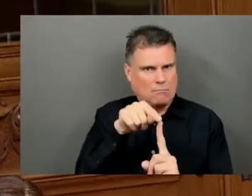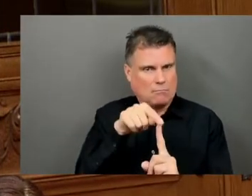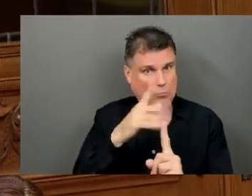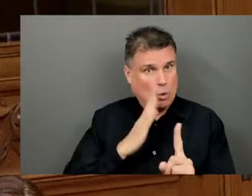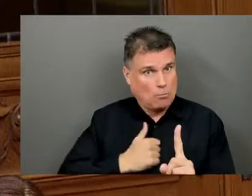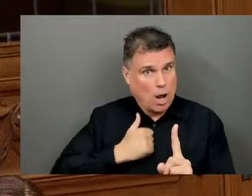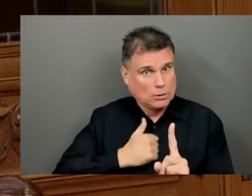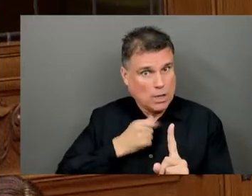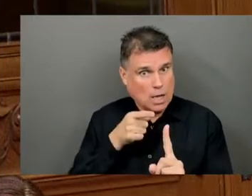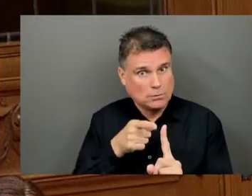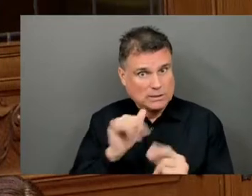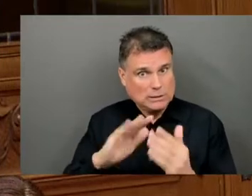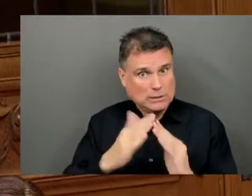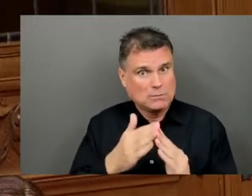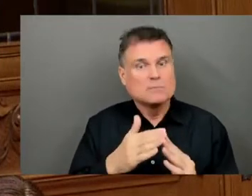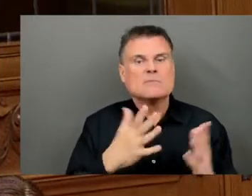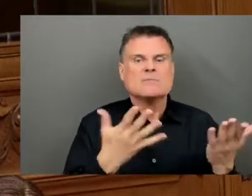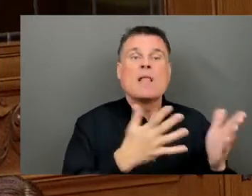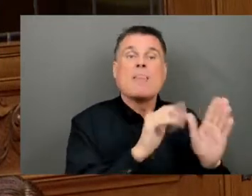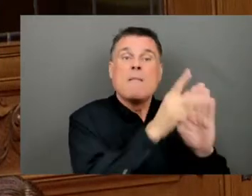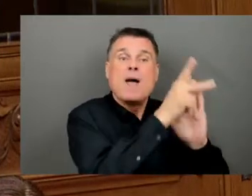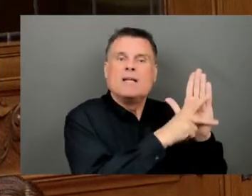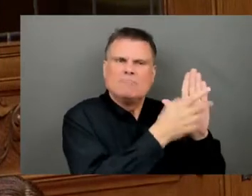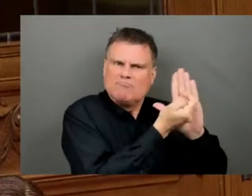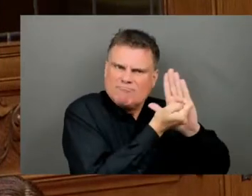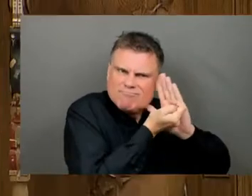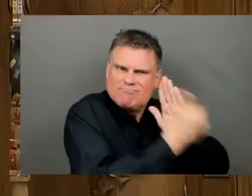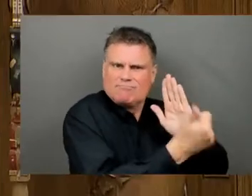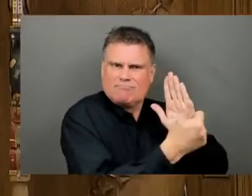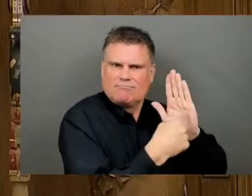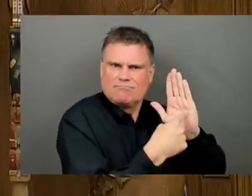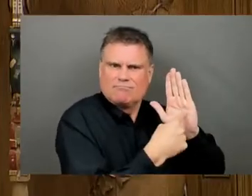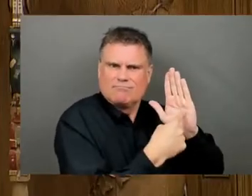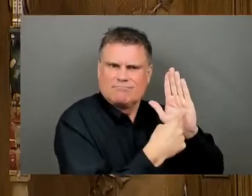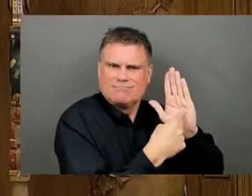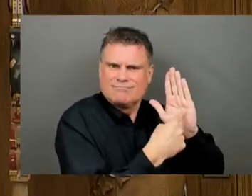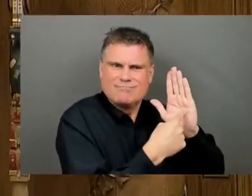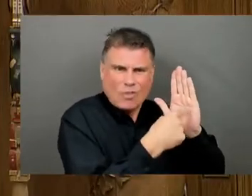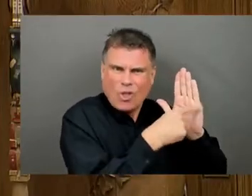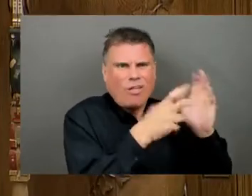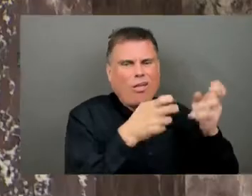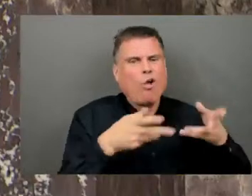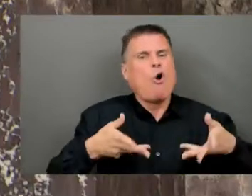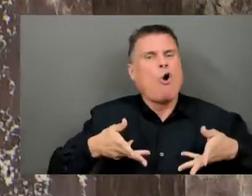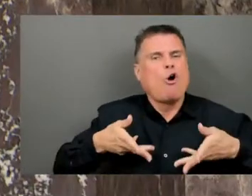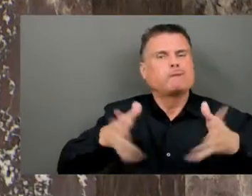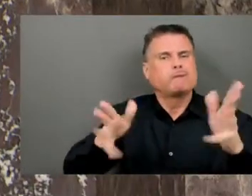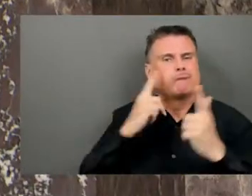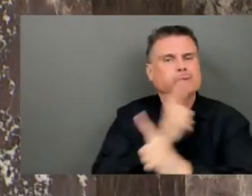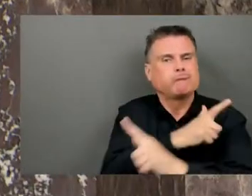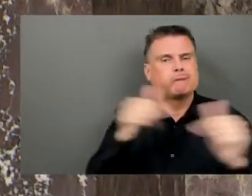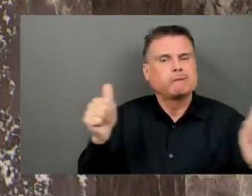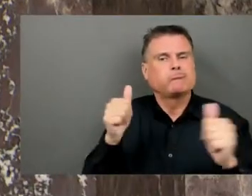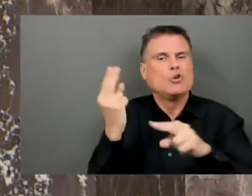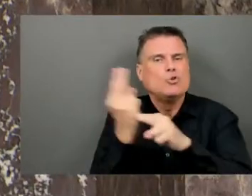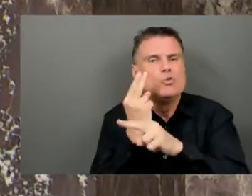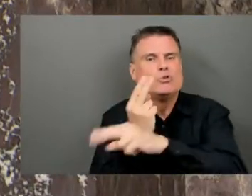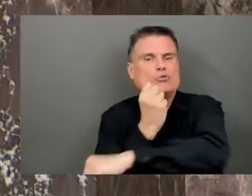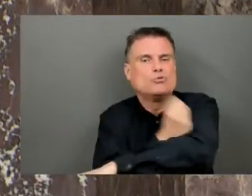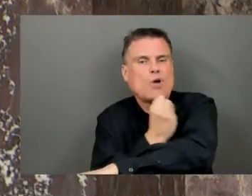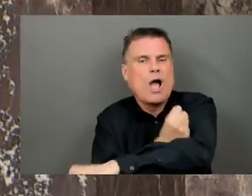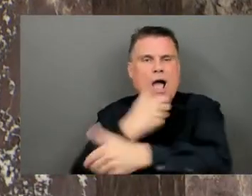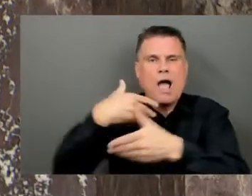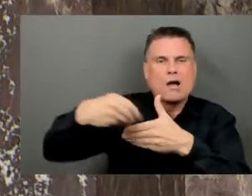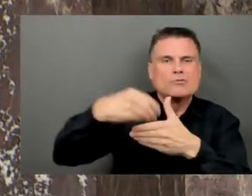crime into their small, safe community? Government House Leader. Thank you, Honourable Speaker. And given